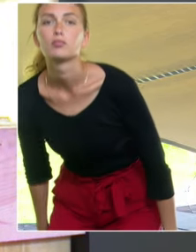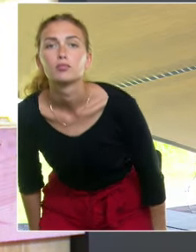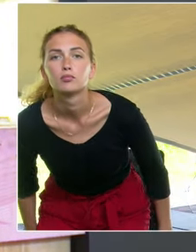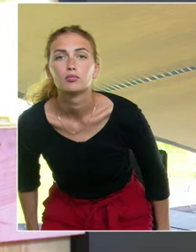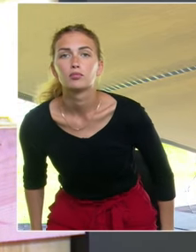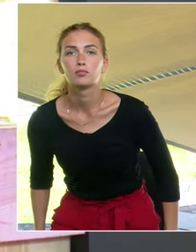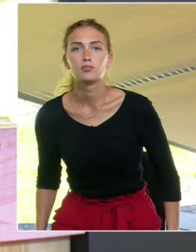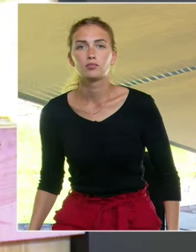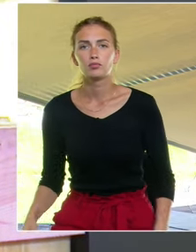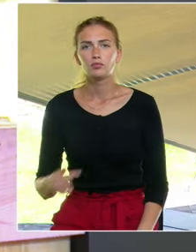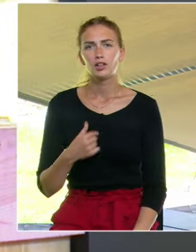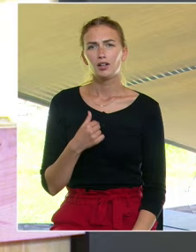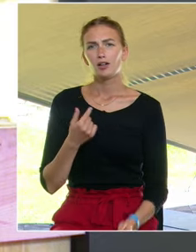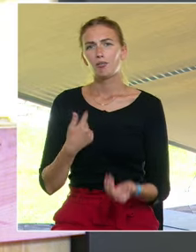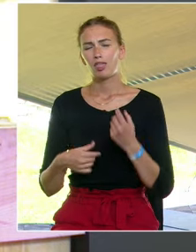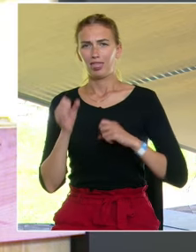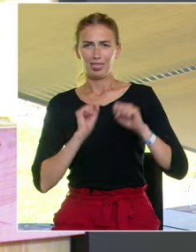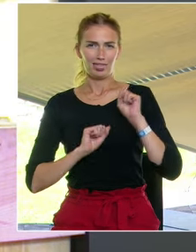I don't want to whine here, so.